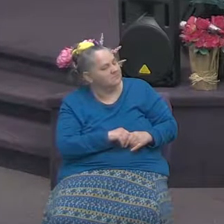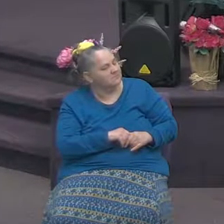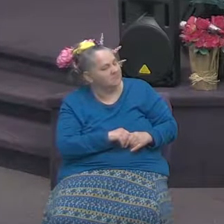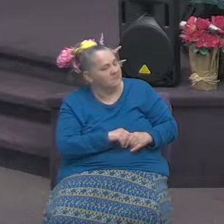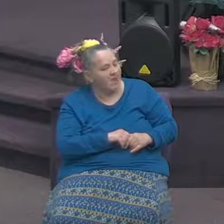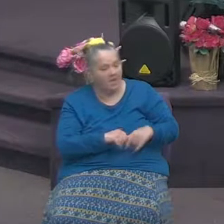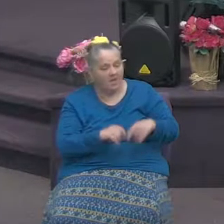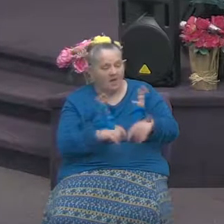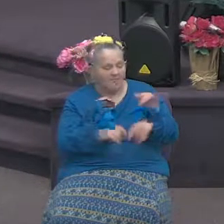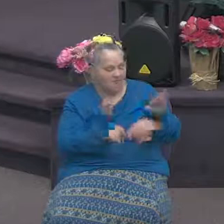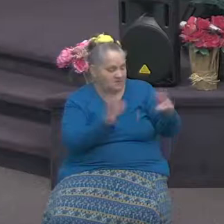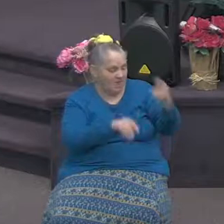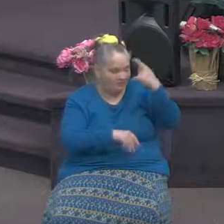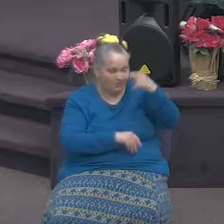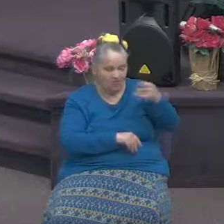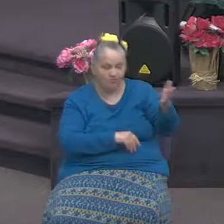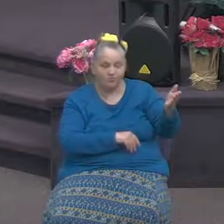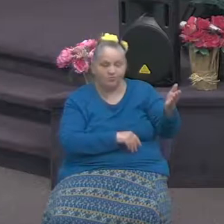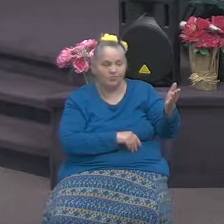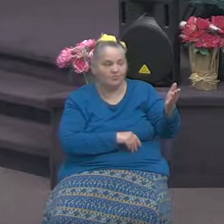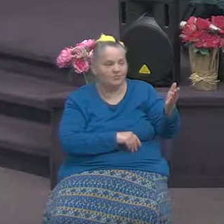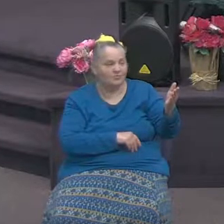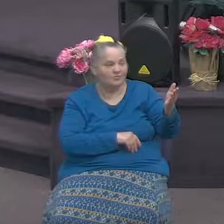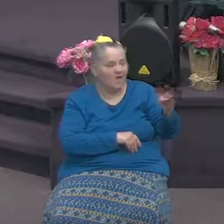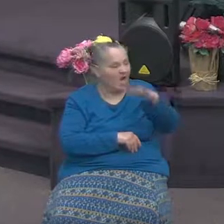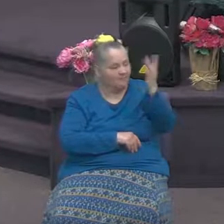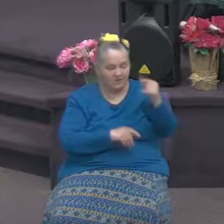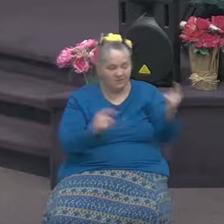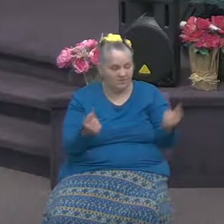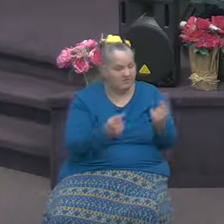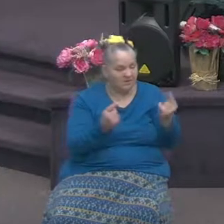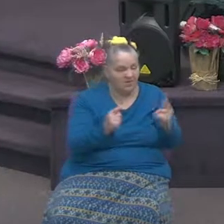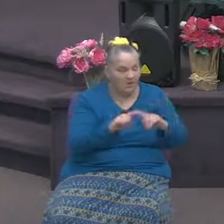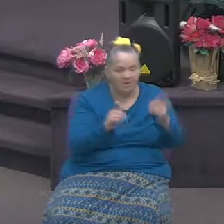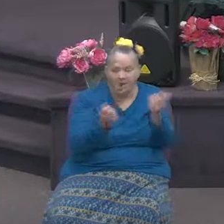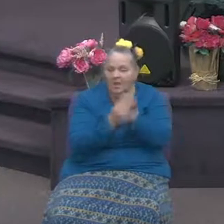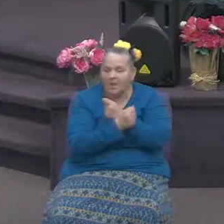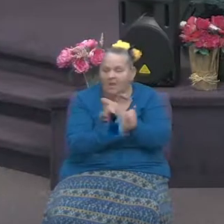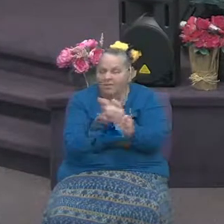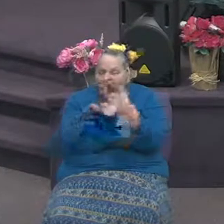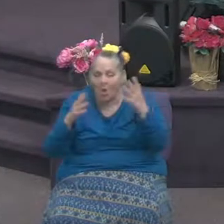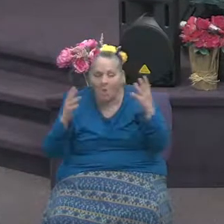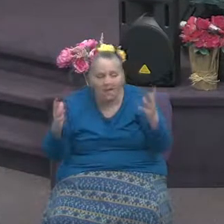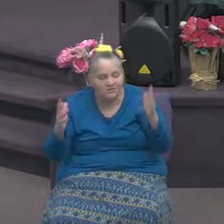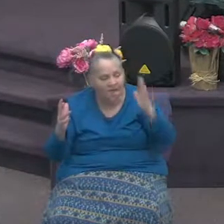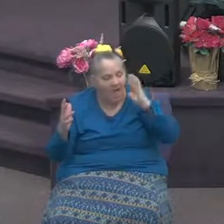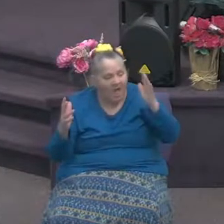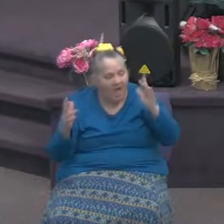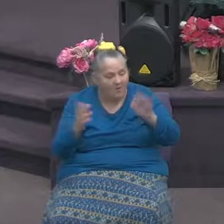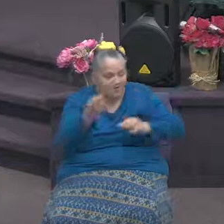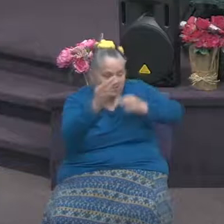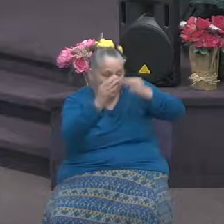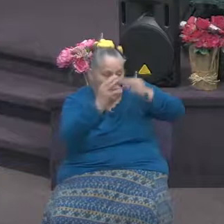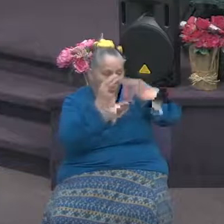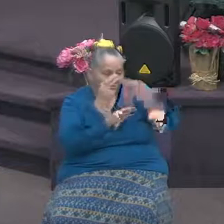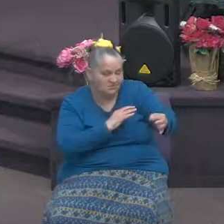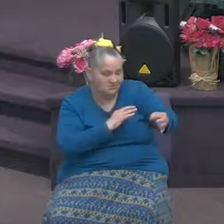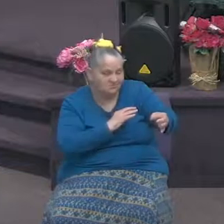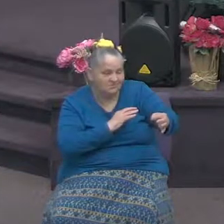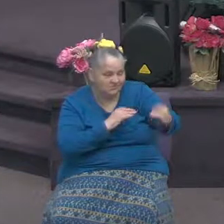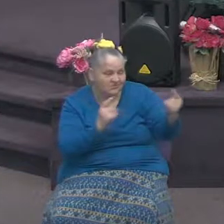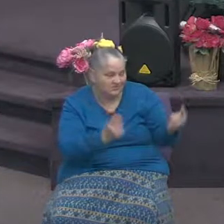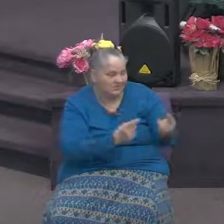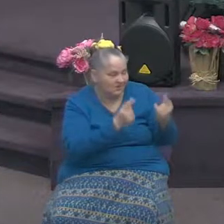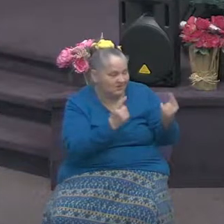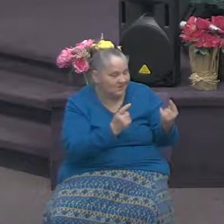I have come to die for you. I've never sinned, but I love you so much, I'll take your sin.